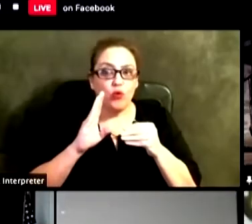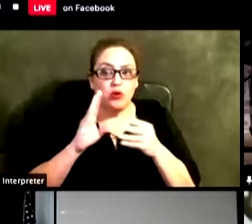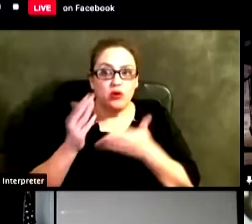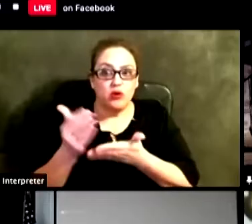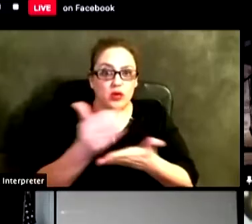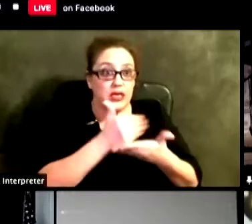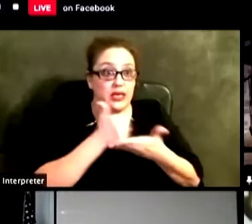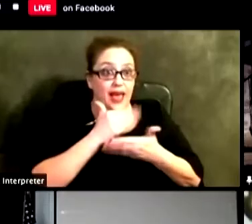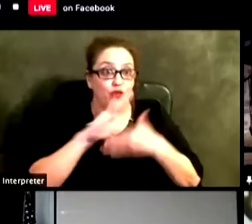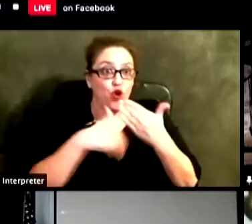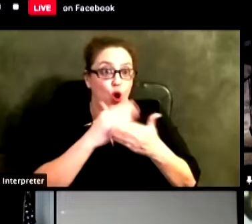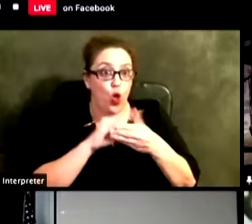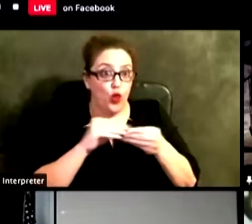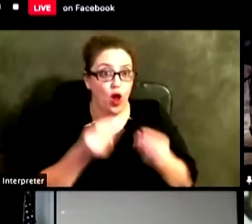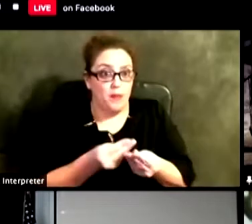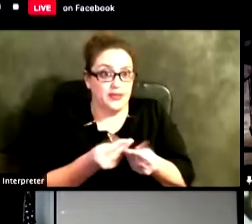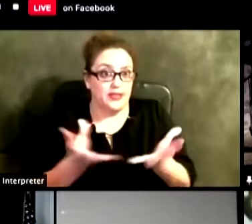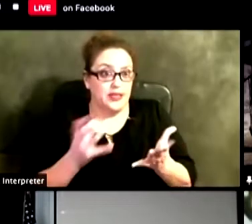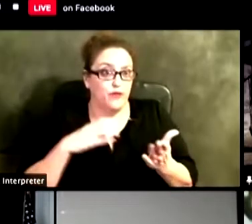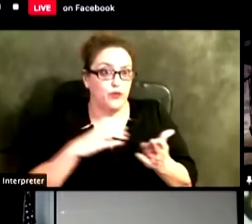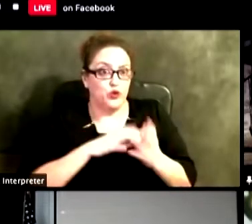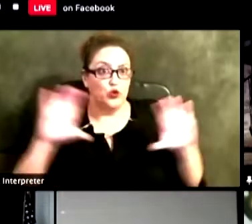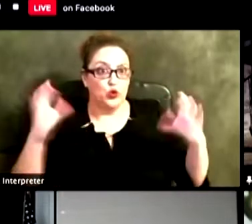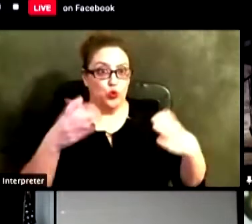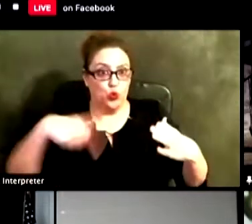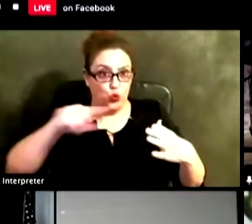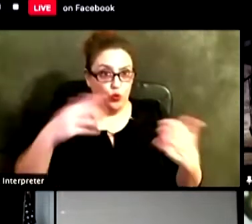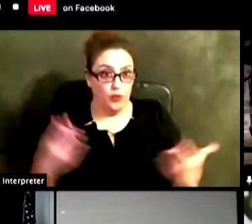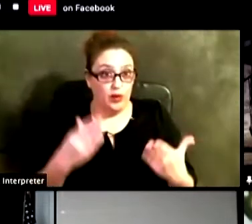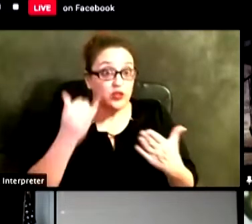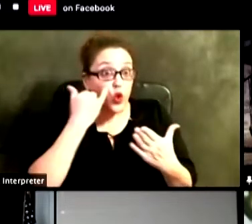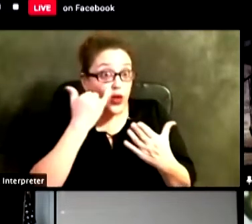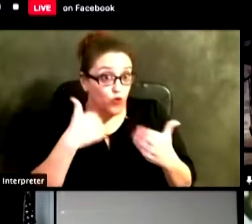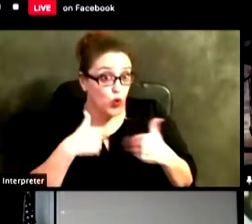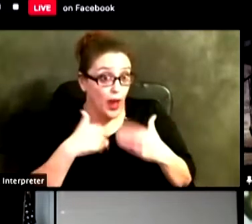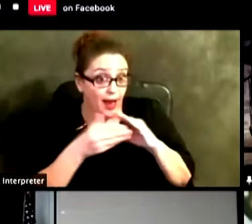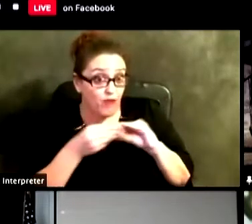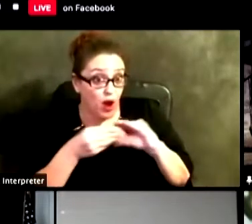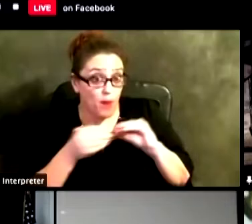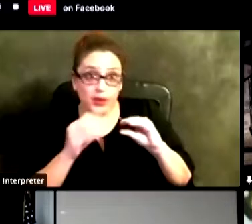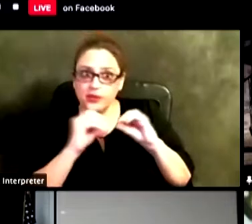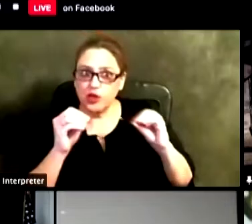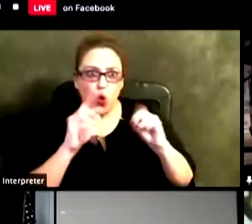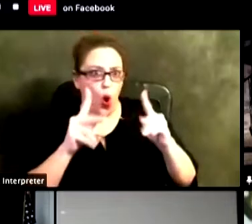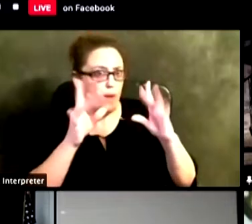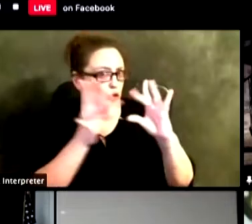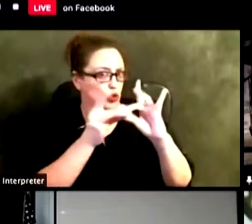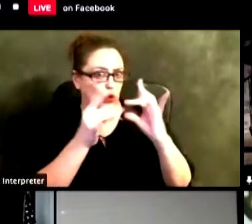to the group. So if you have comments and don't have the opportunity to speak tonight, you can text to